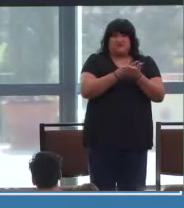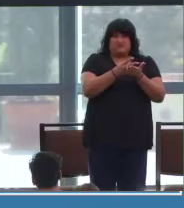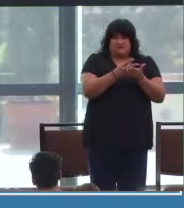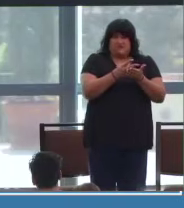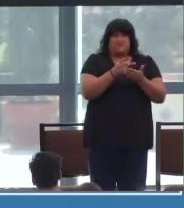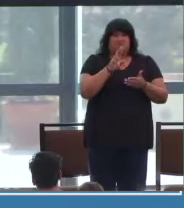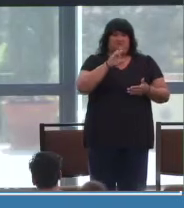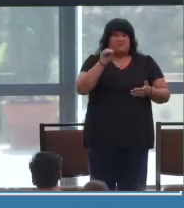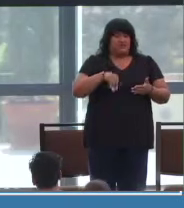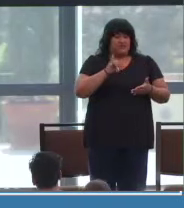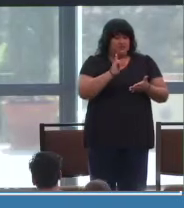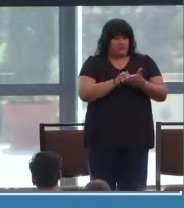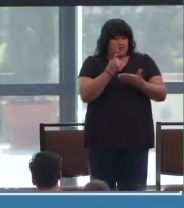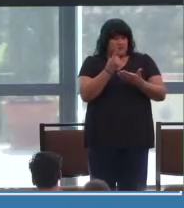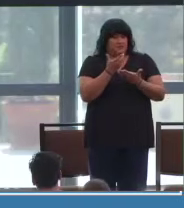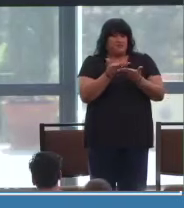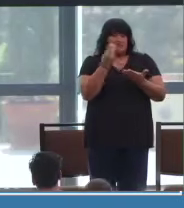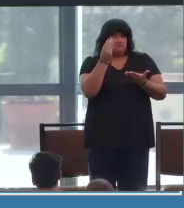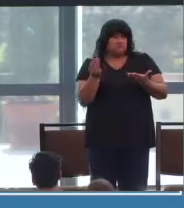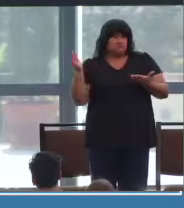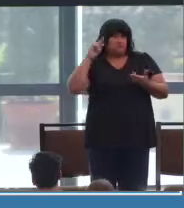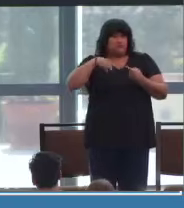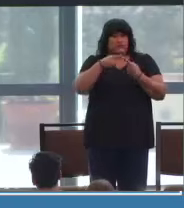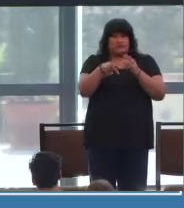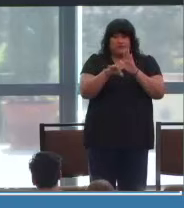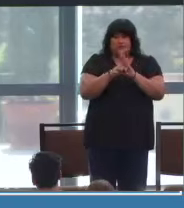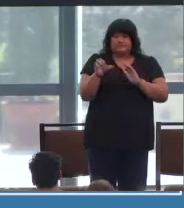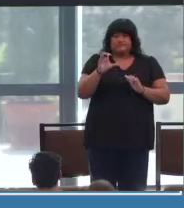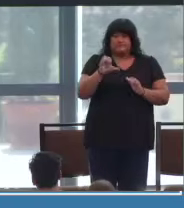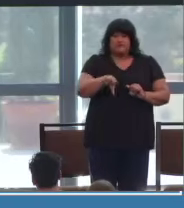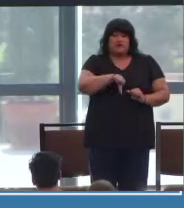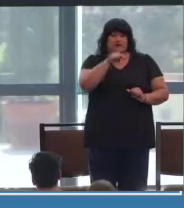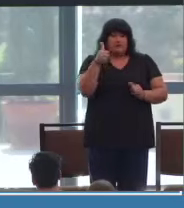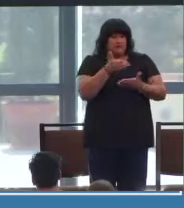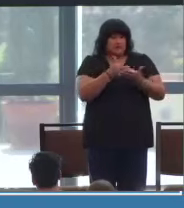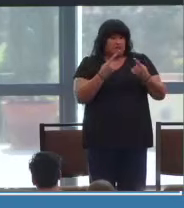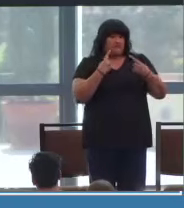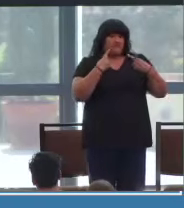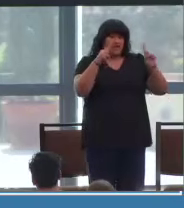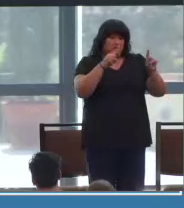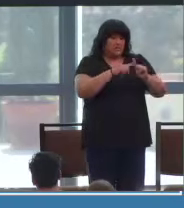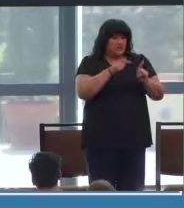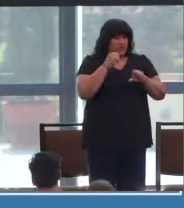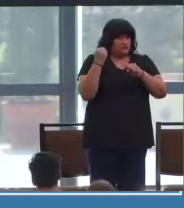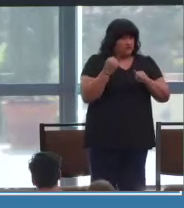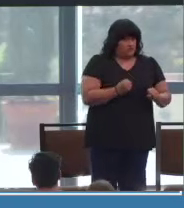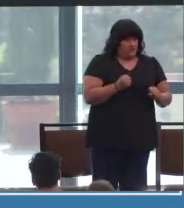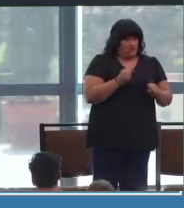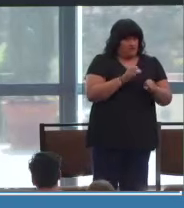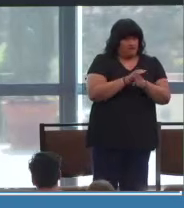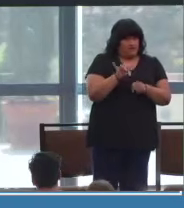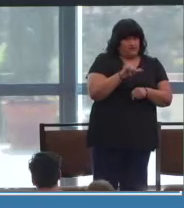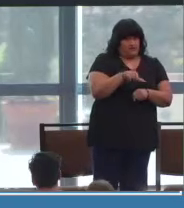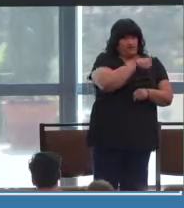when you're choosing your form of contraception. Also considered effective, but not quite as effective, are